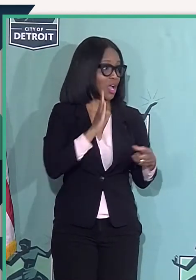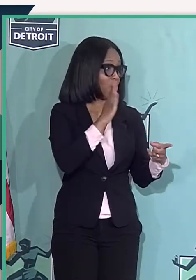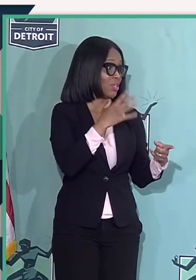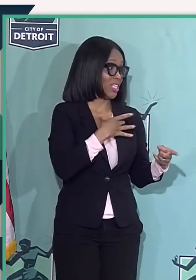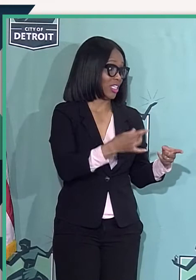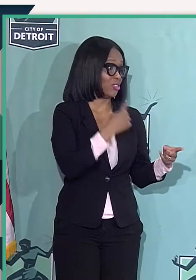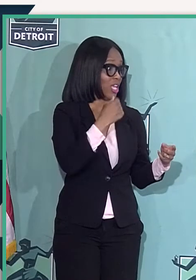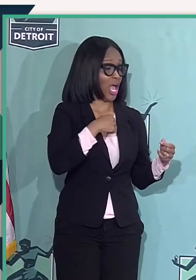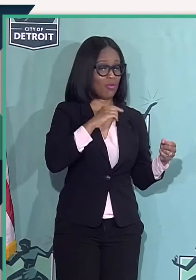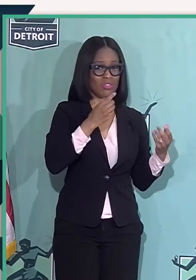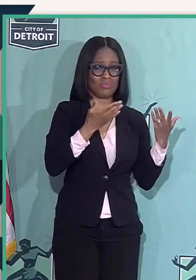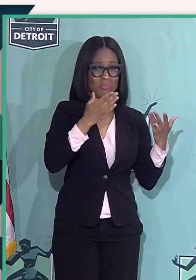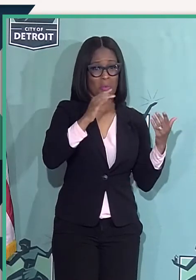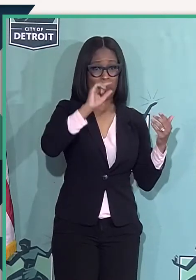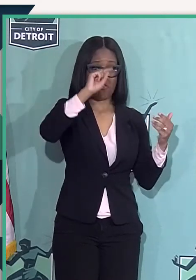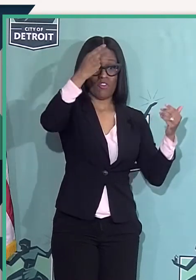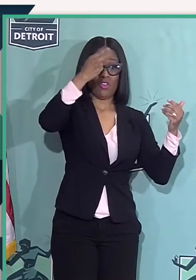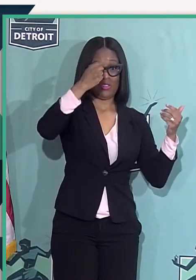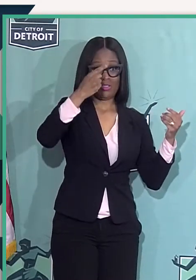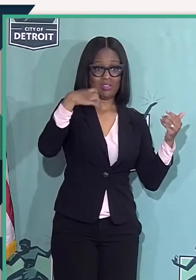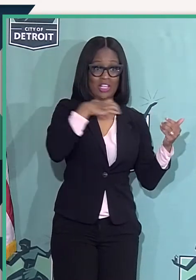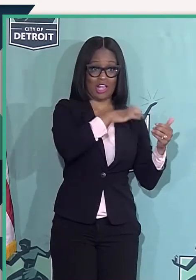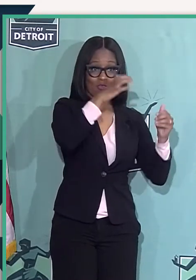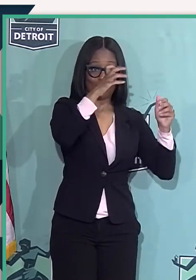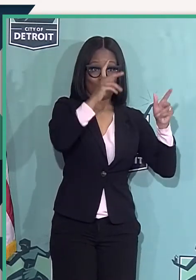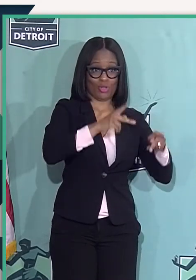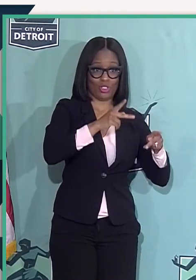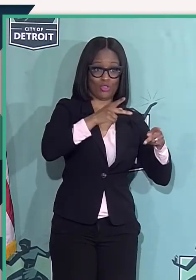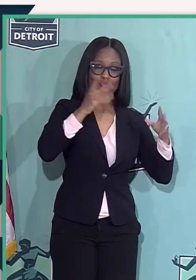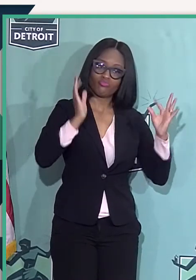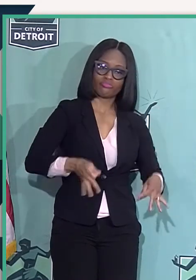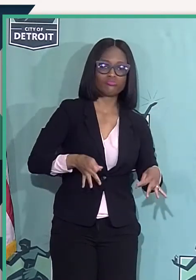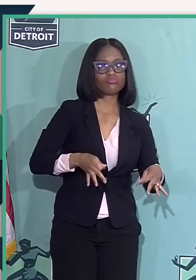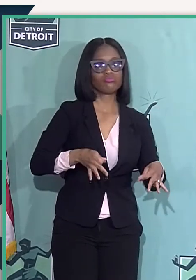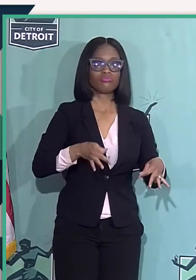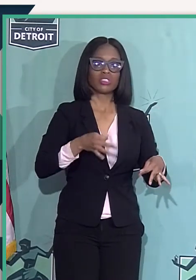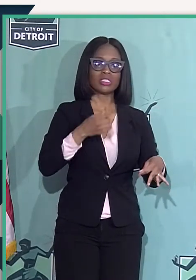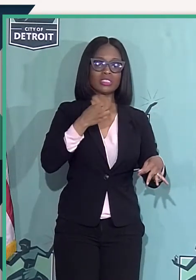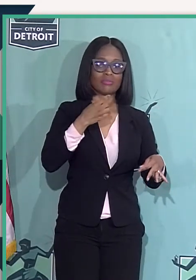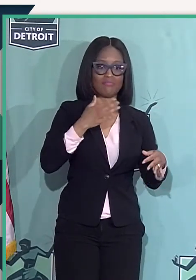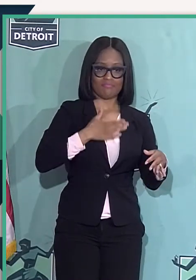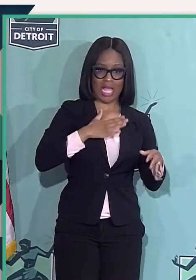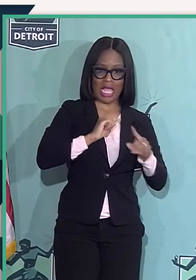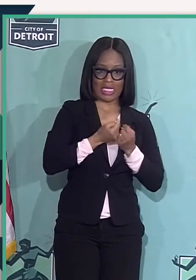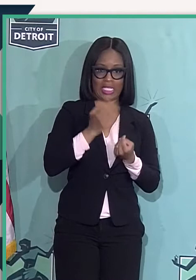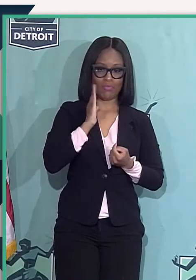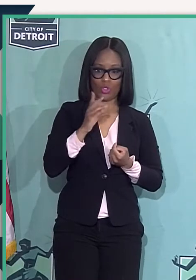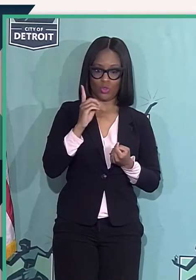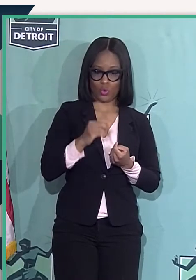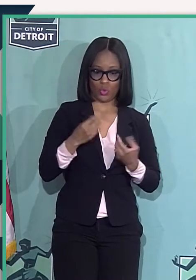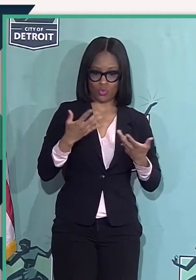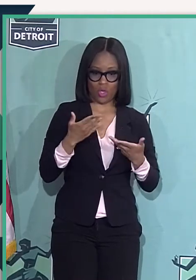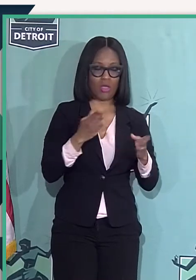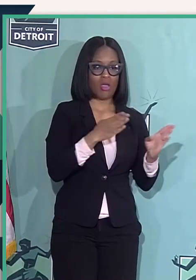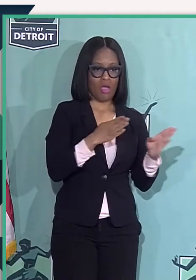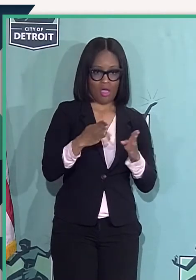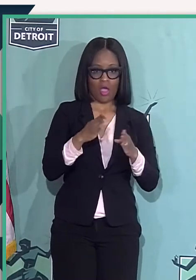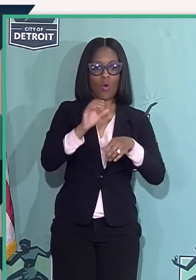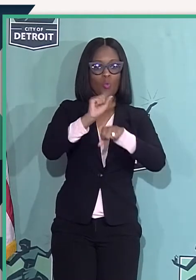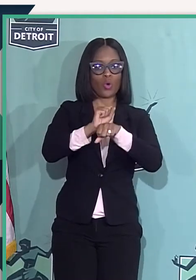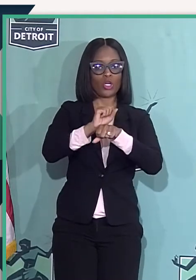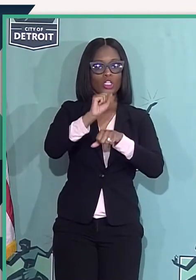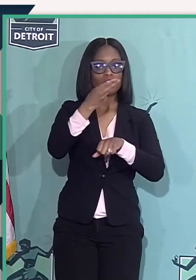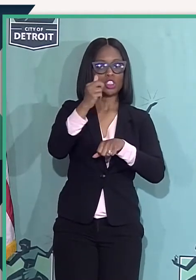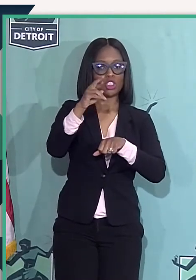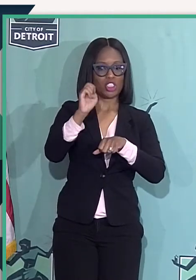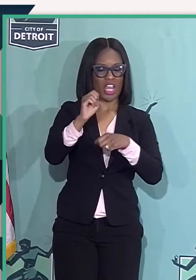probably one of the first council members to make a definitive statement on what my team was going to do, and which was to shift them to work share.